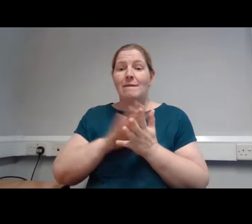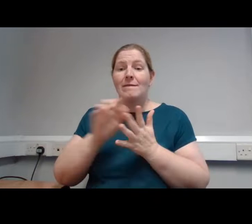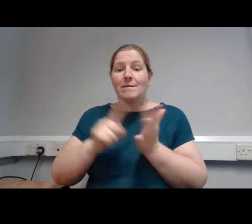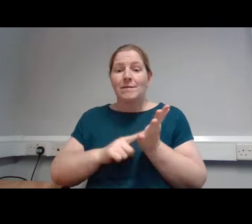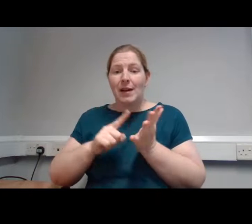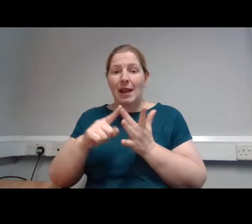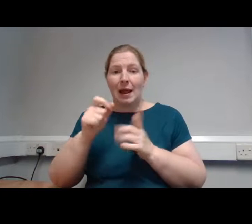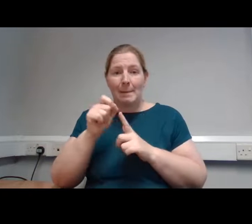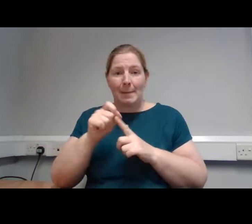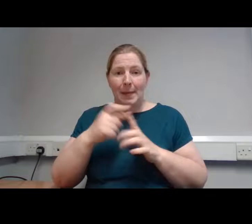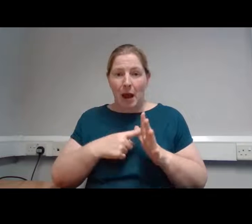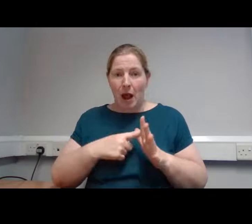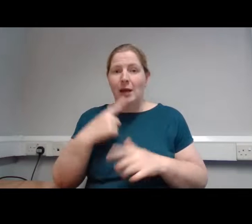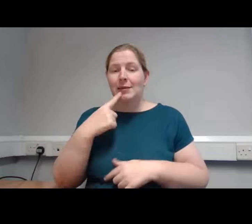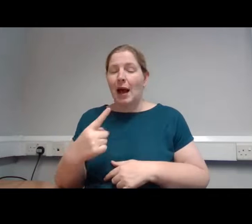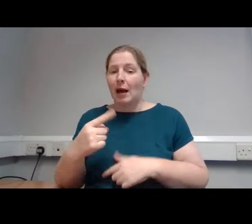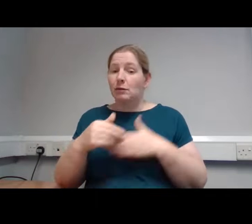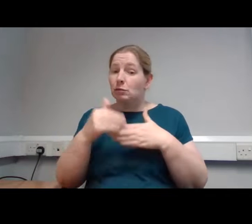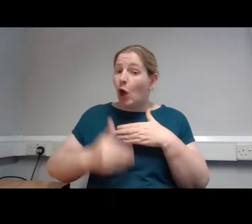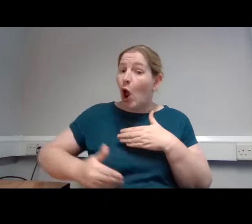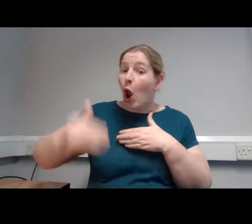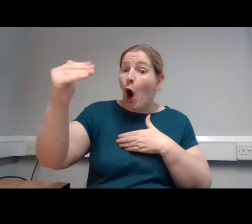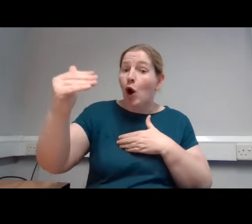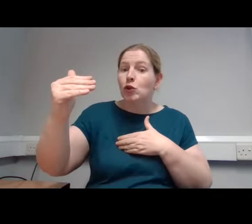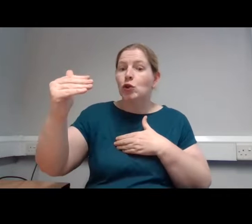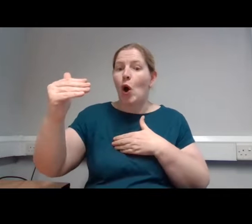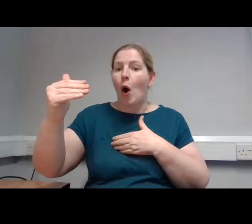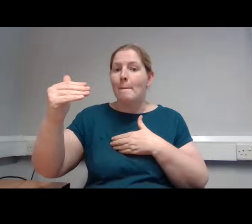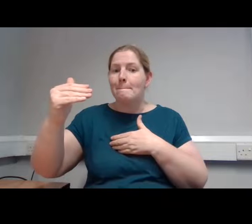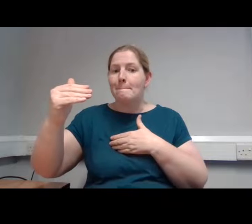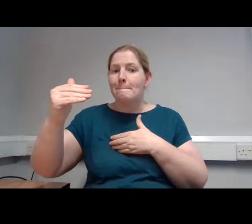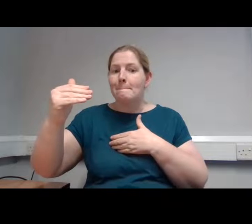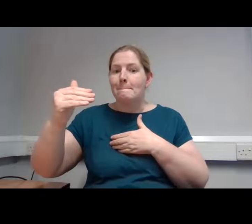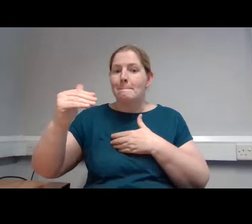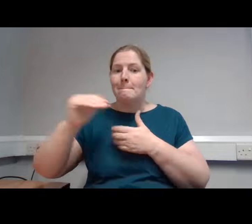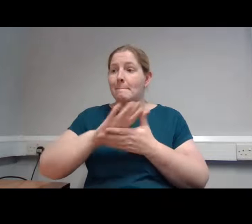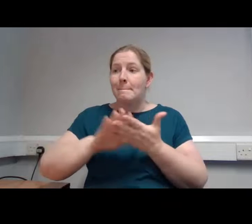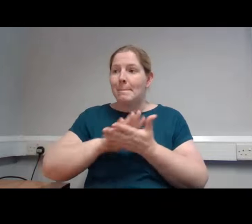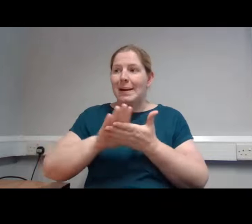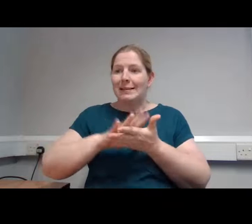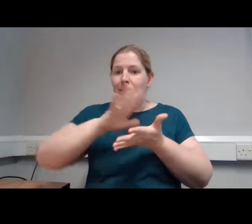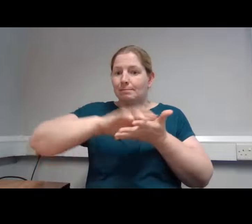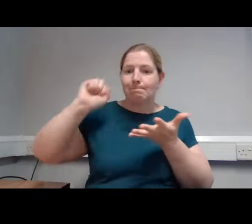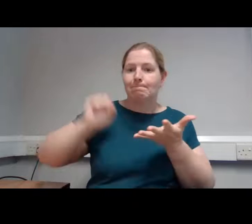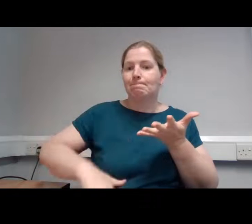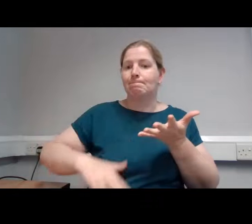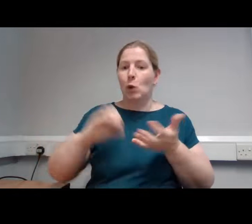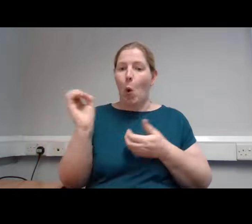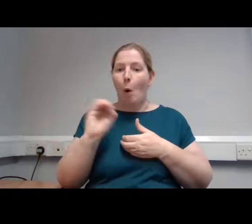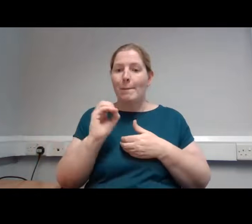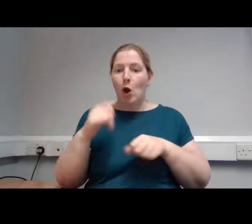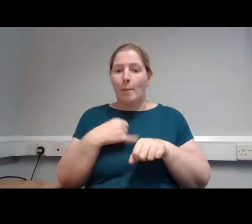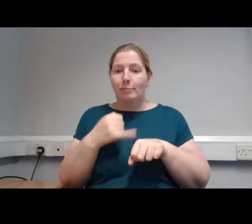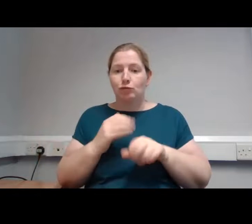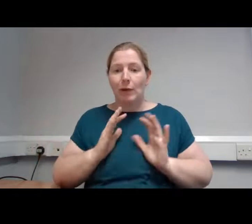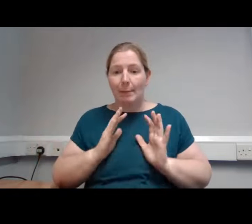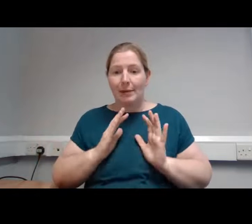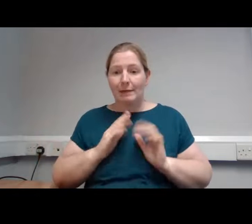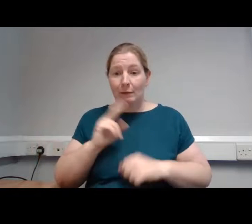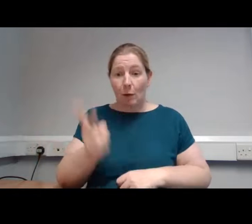Is the long-term goal to completely remove opioid use for long-term, secondary and